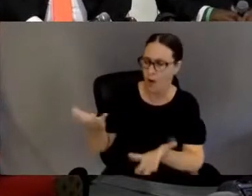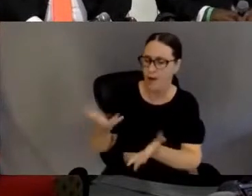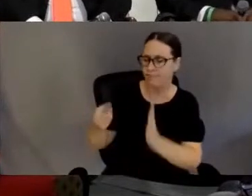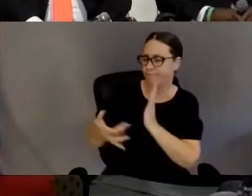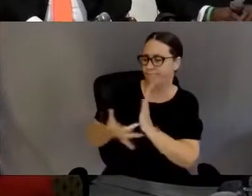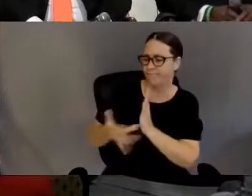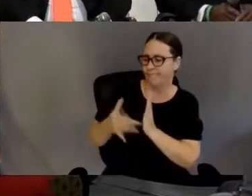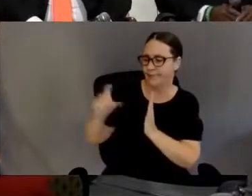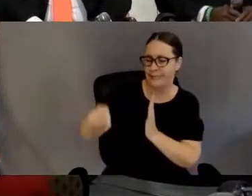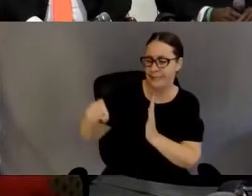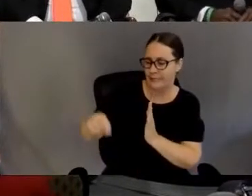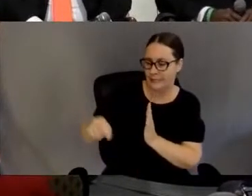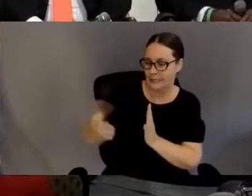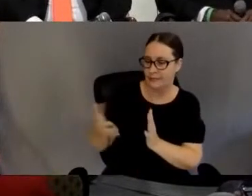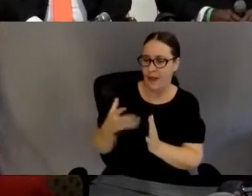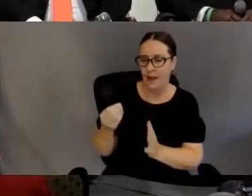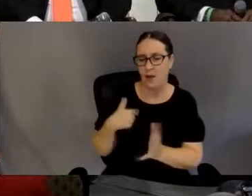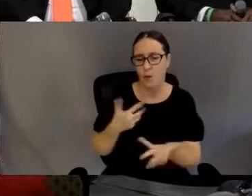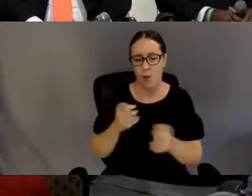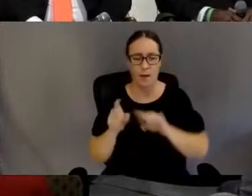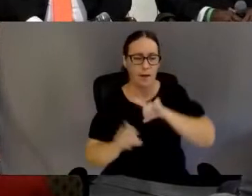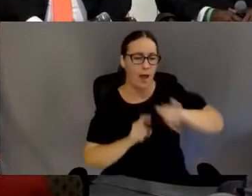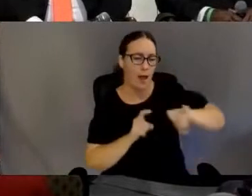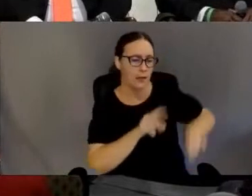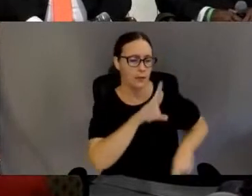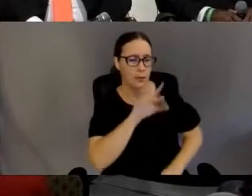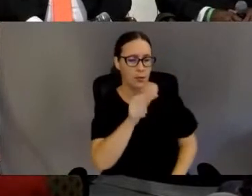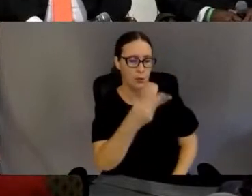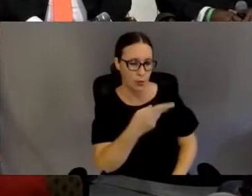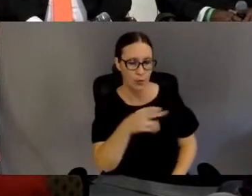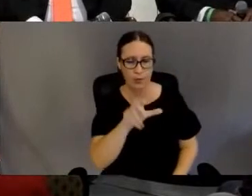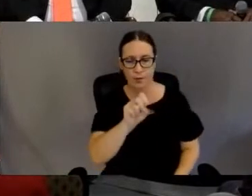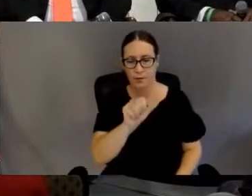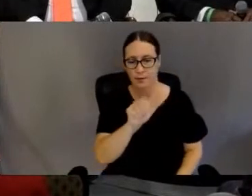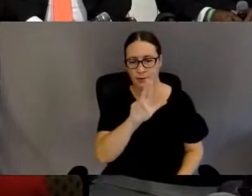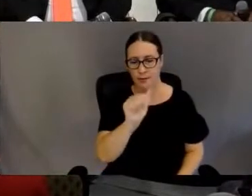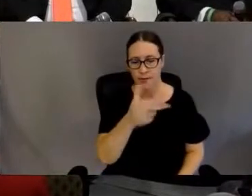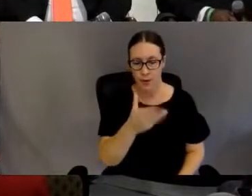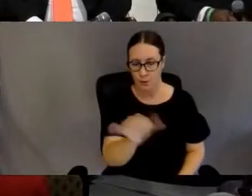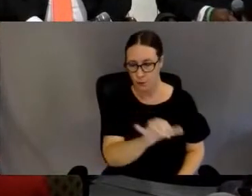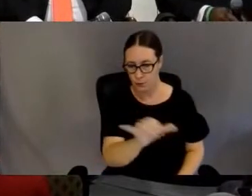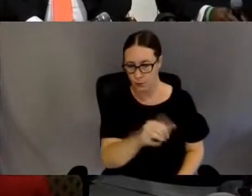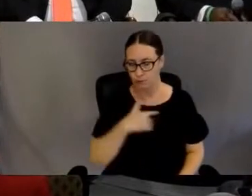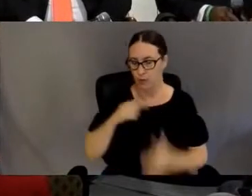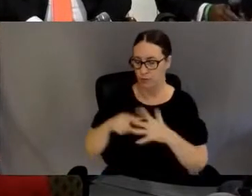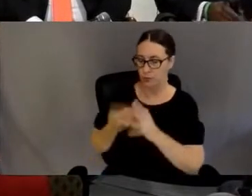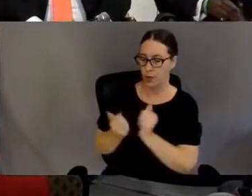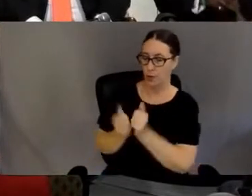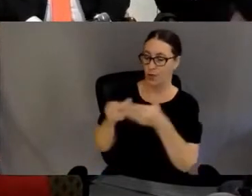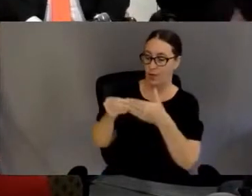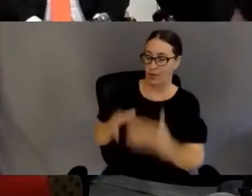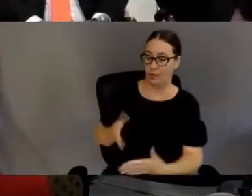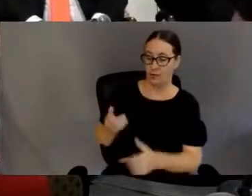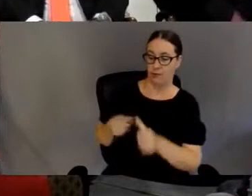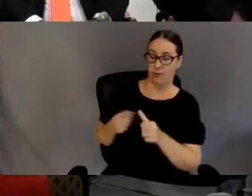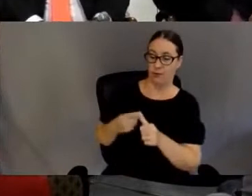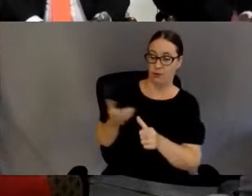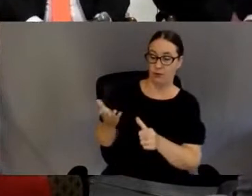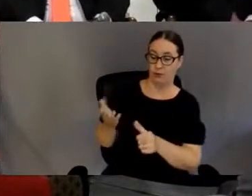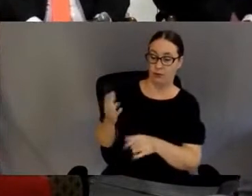to some to Ruth and to Sarah as well. So let me start with the leaders of the financial institutions.